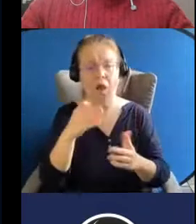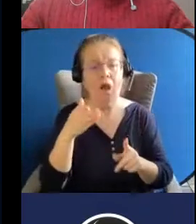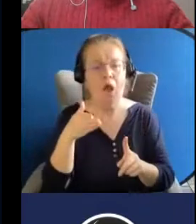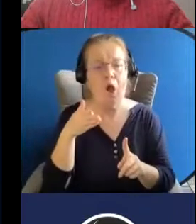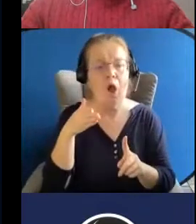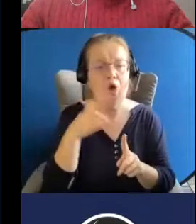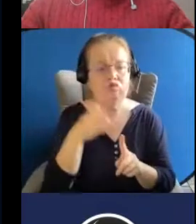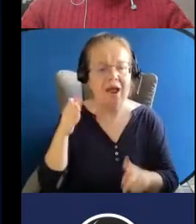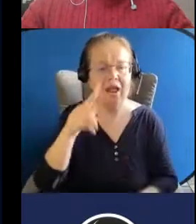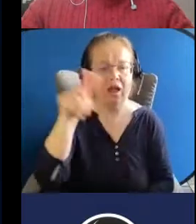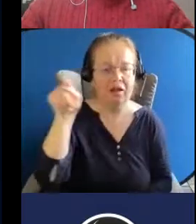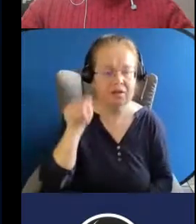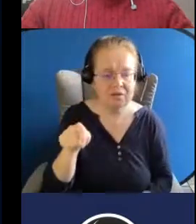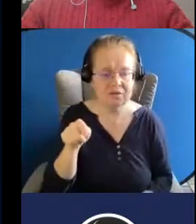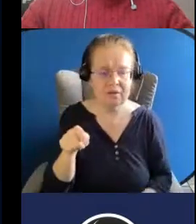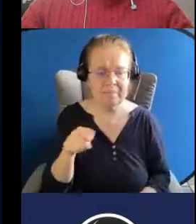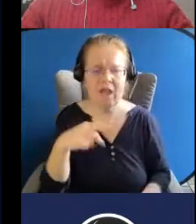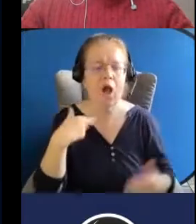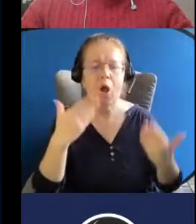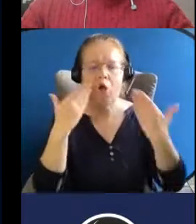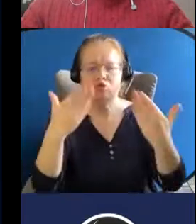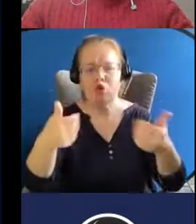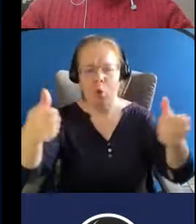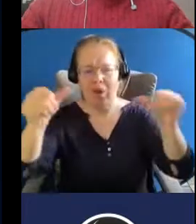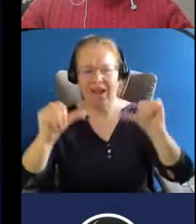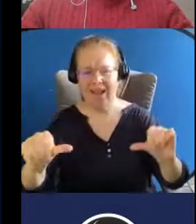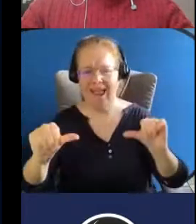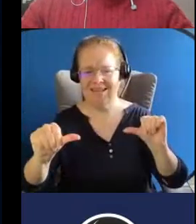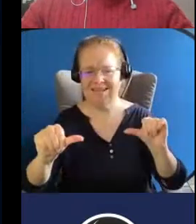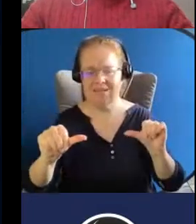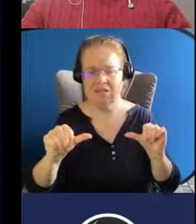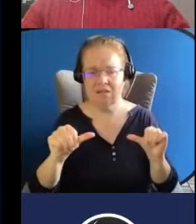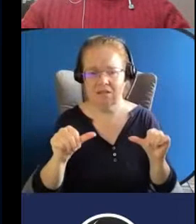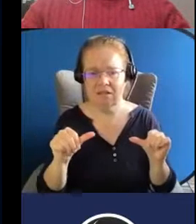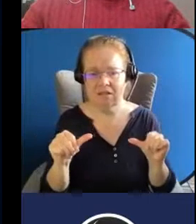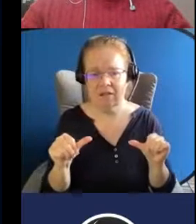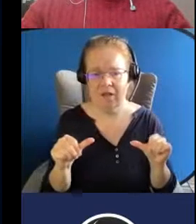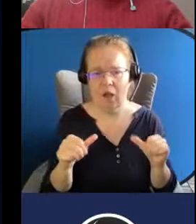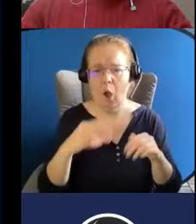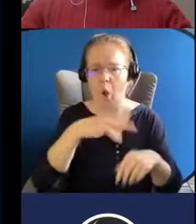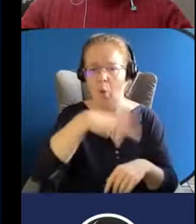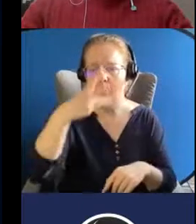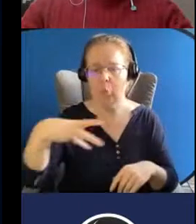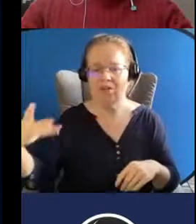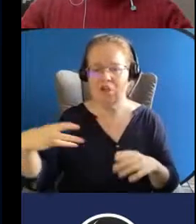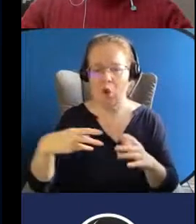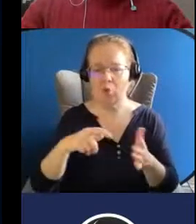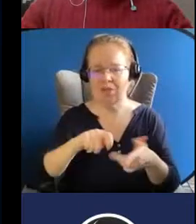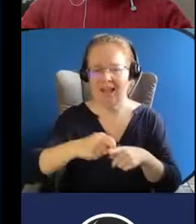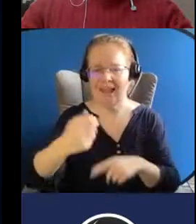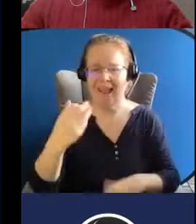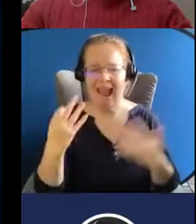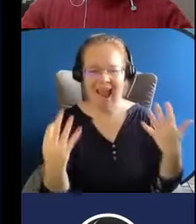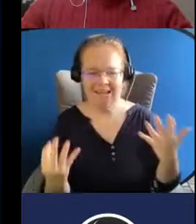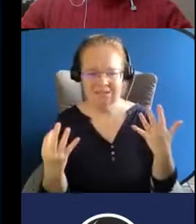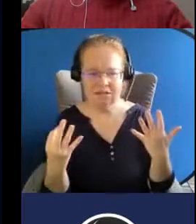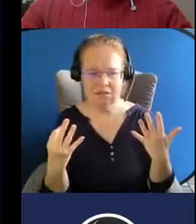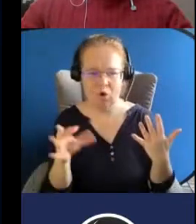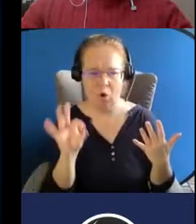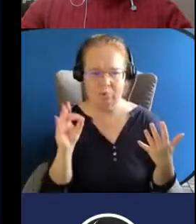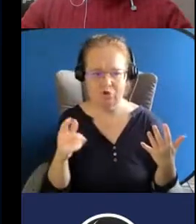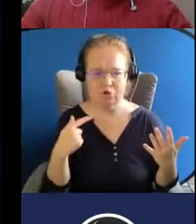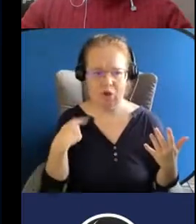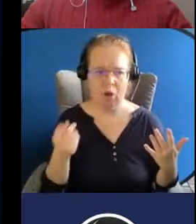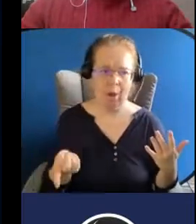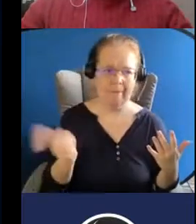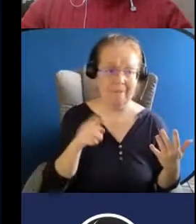question marks let's show you the next setting, the Windows key H option. So if I shut down my touch keyboard, I'll go back